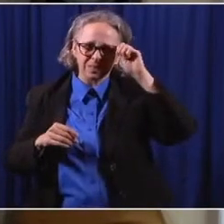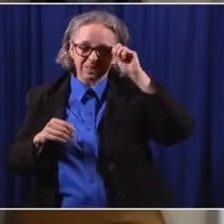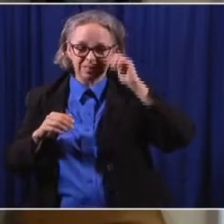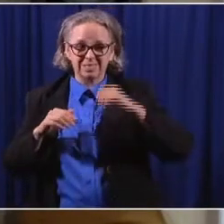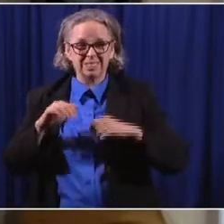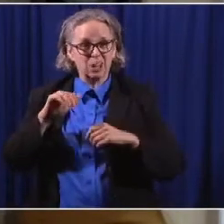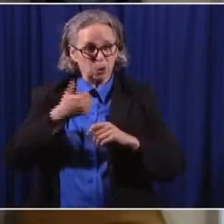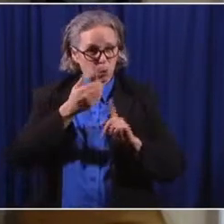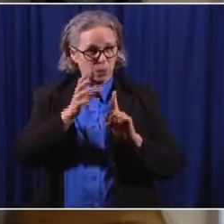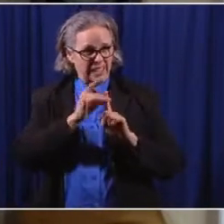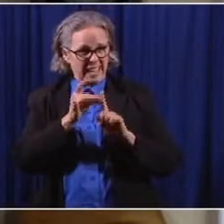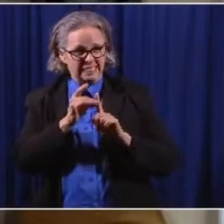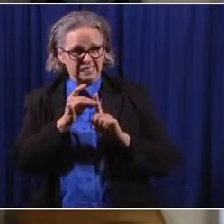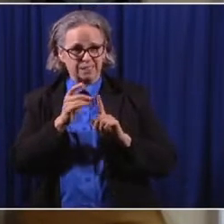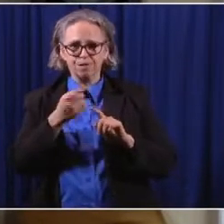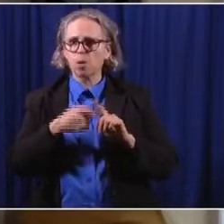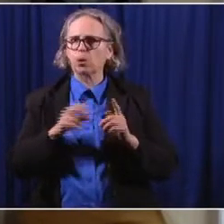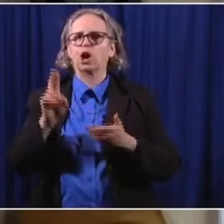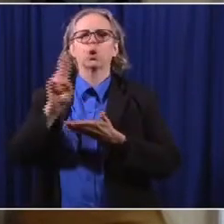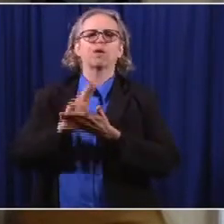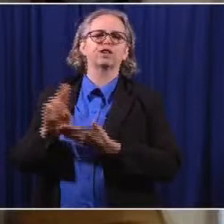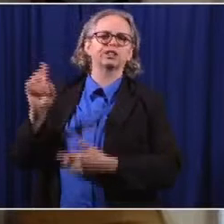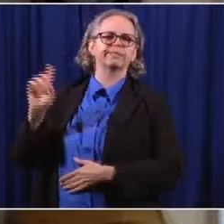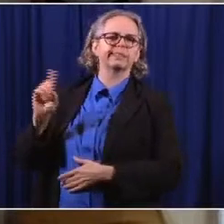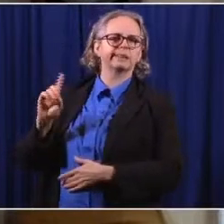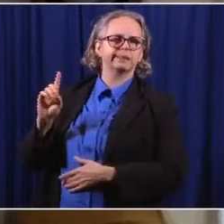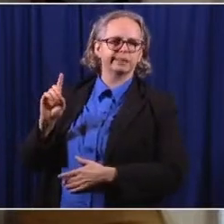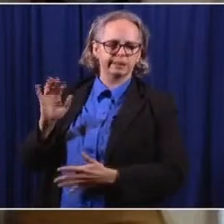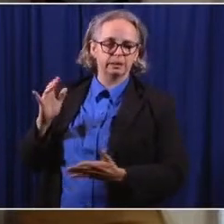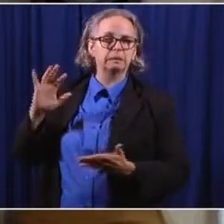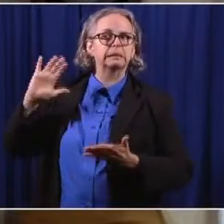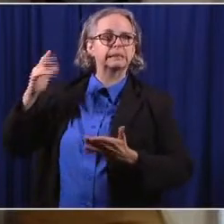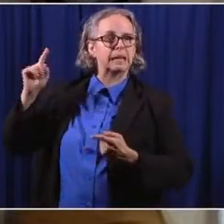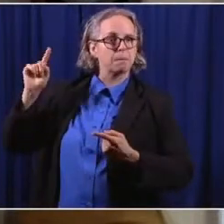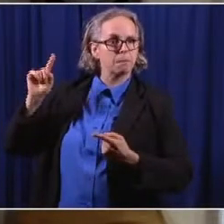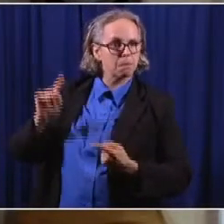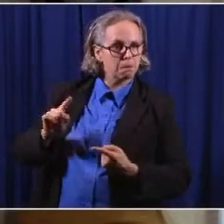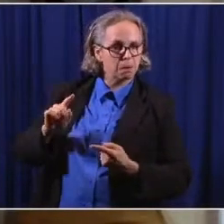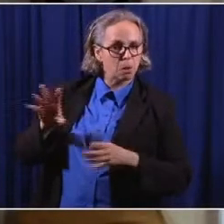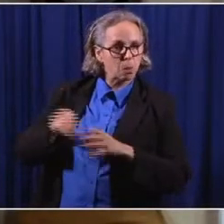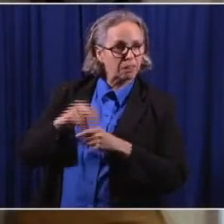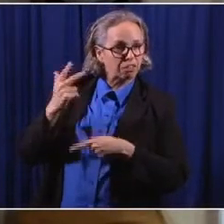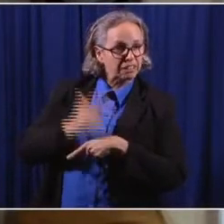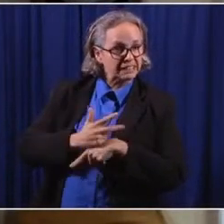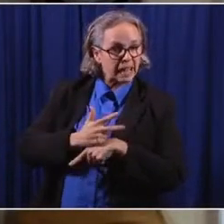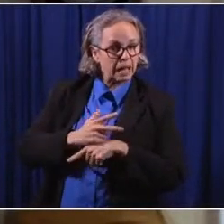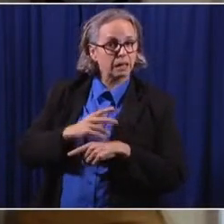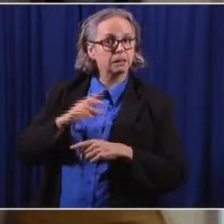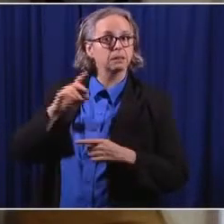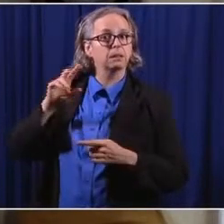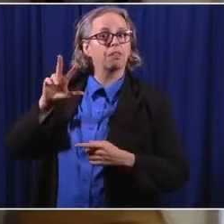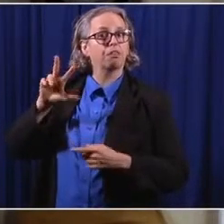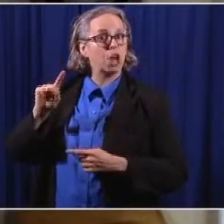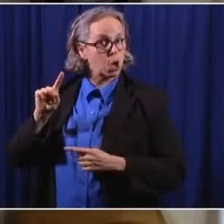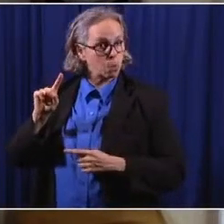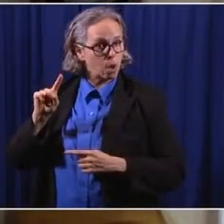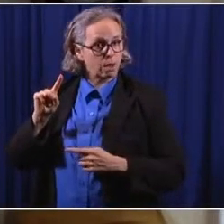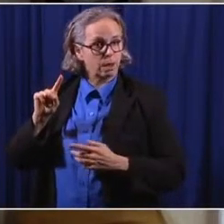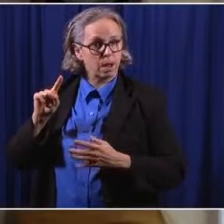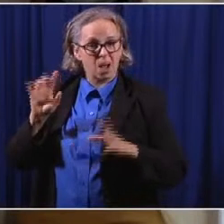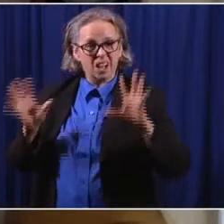Dayton. During the past 3 days, they only had 31 cases. They have a total of 962